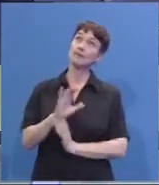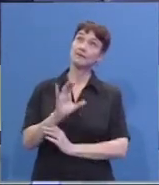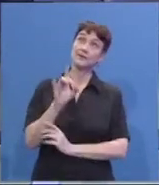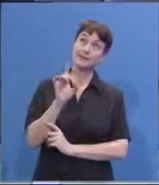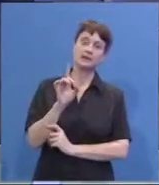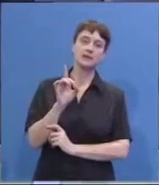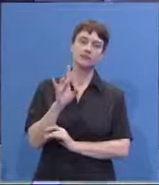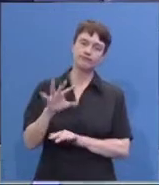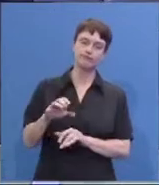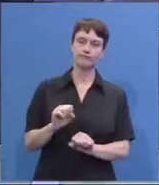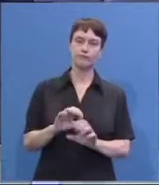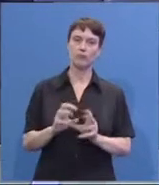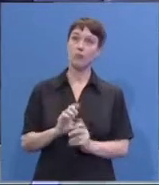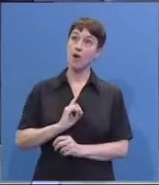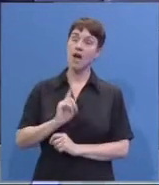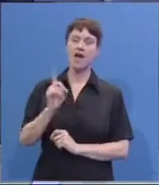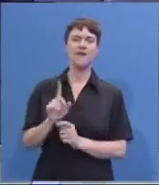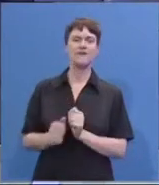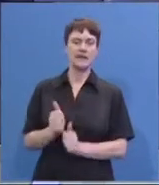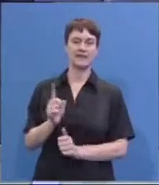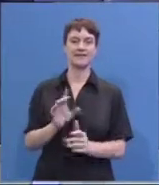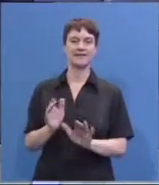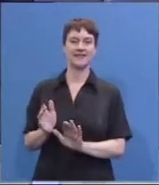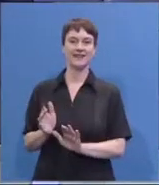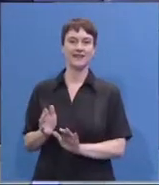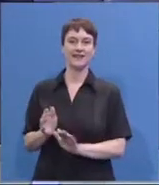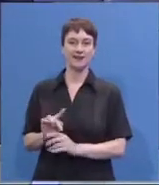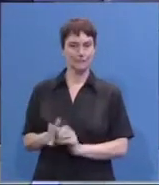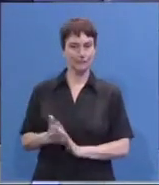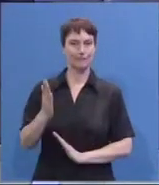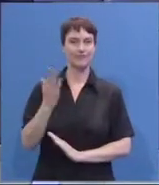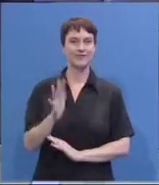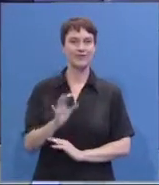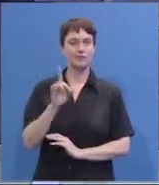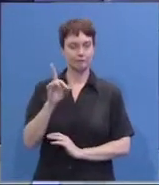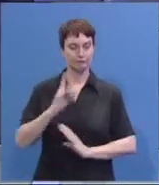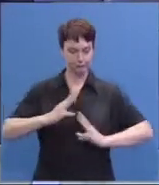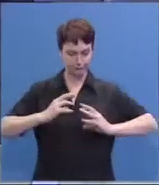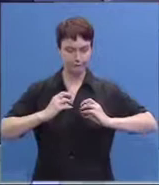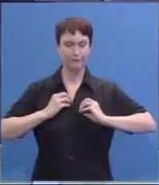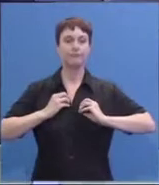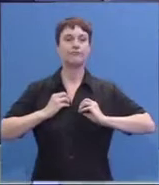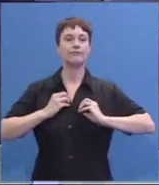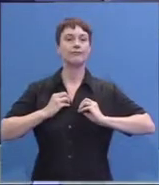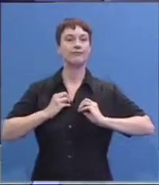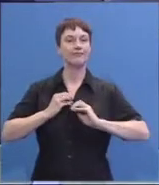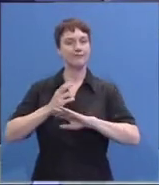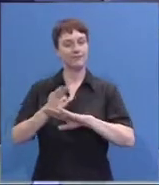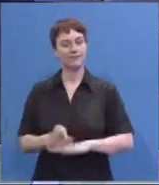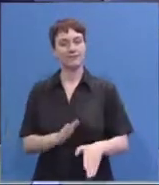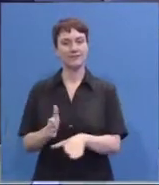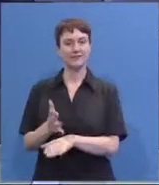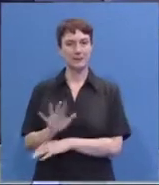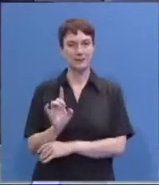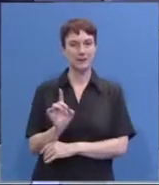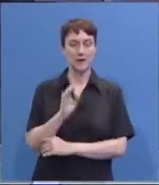because he has gone before us and he has swallowed death in the grave. So death